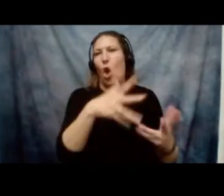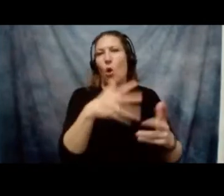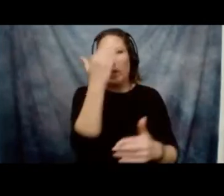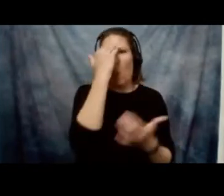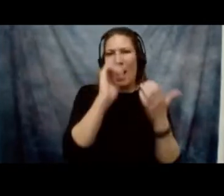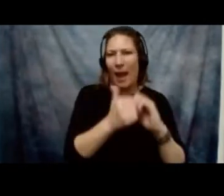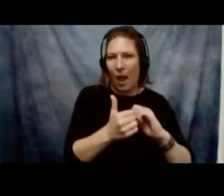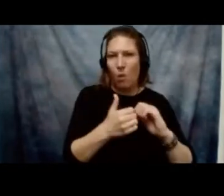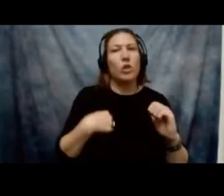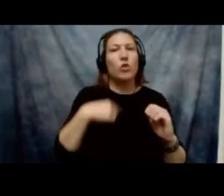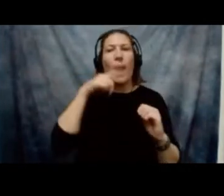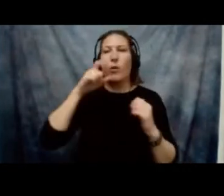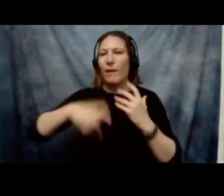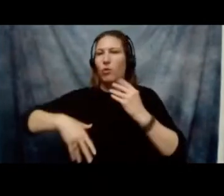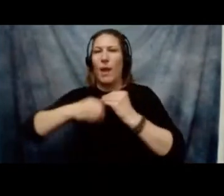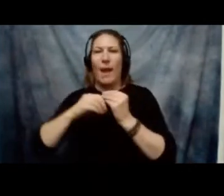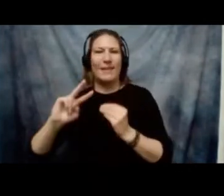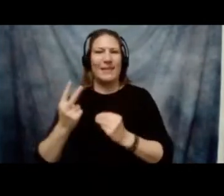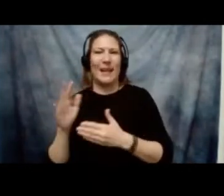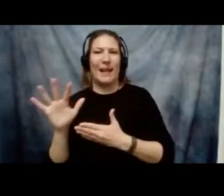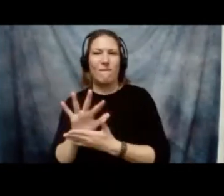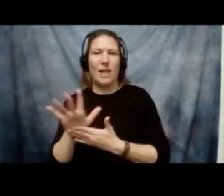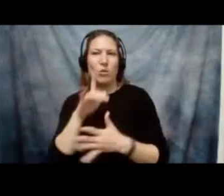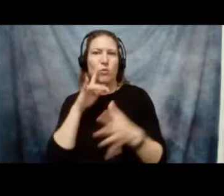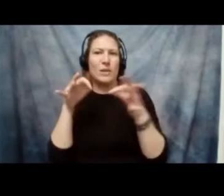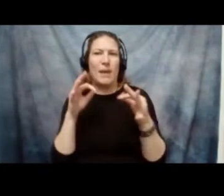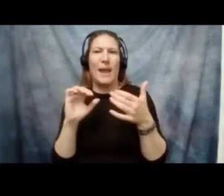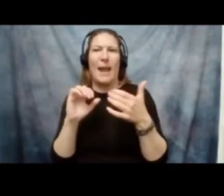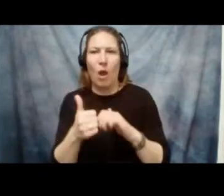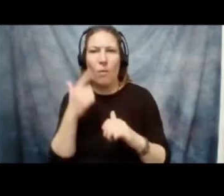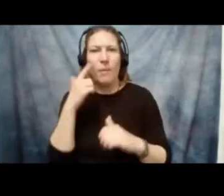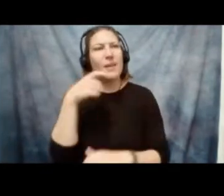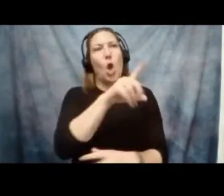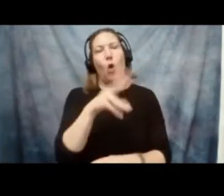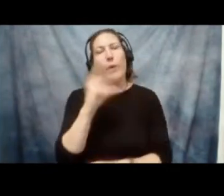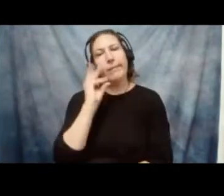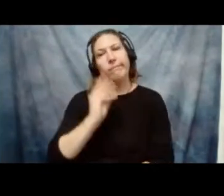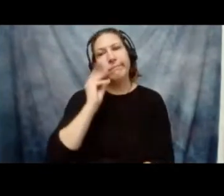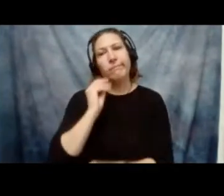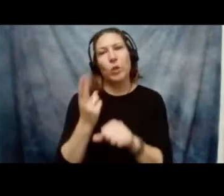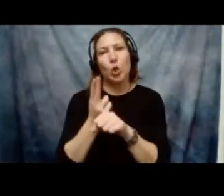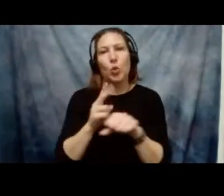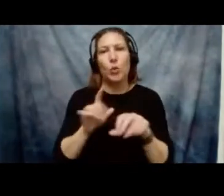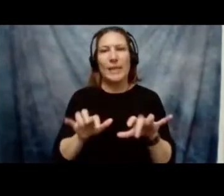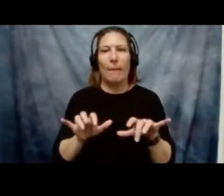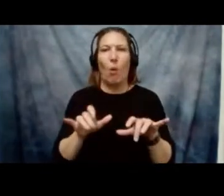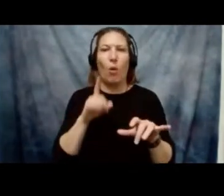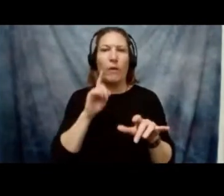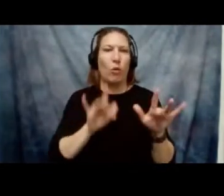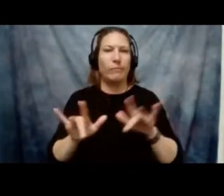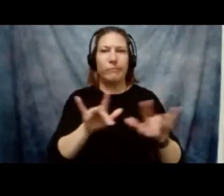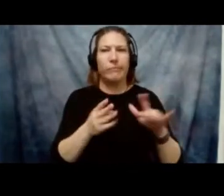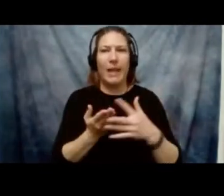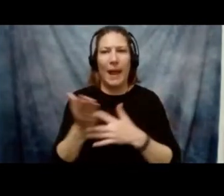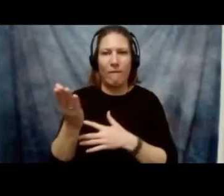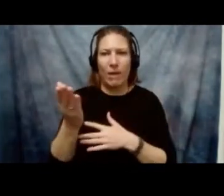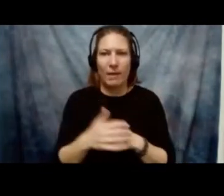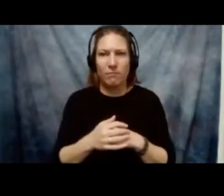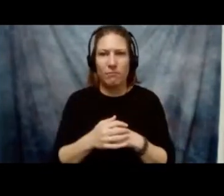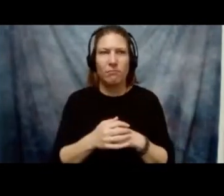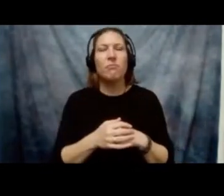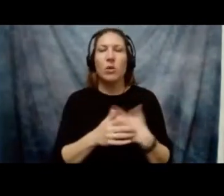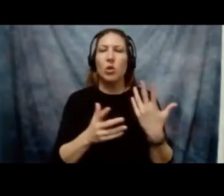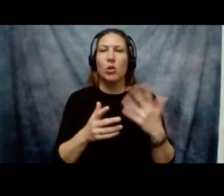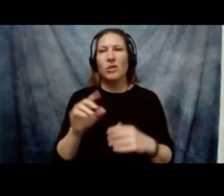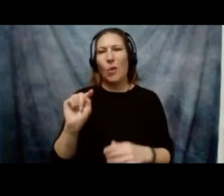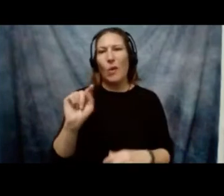specifically teaches them how to do that. Now, that's unique. I mean, that's universal. Tab, tab, enter, down arrow, tab, enter. That's